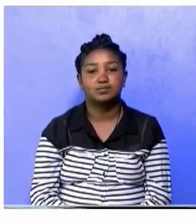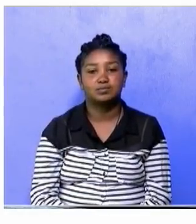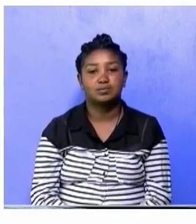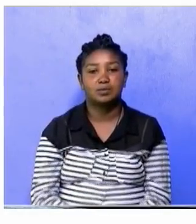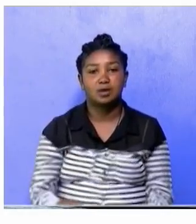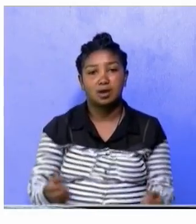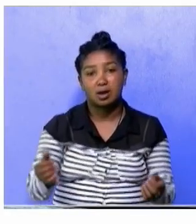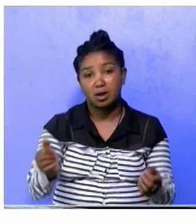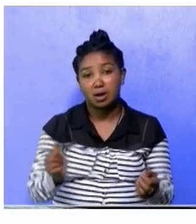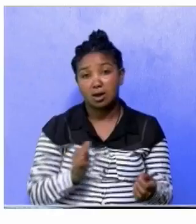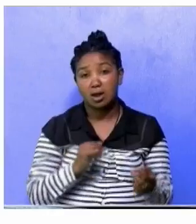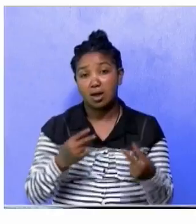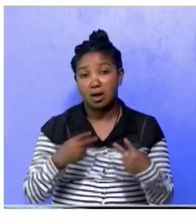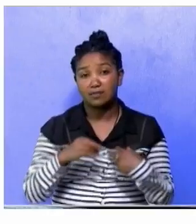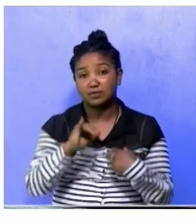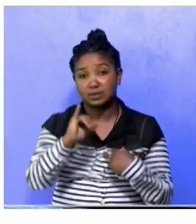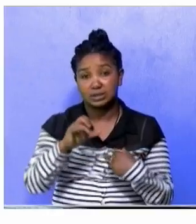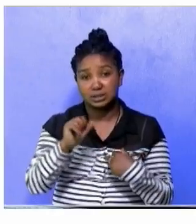just